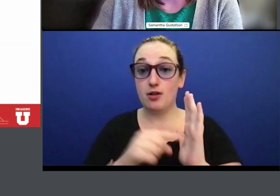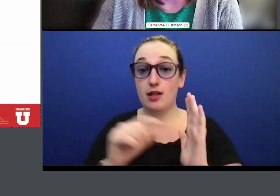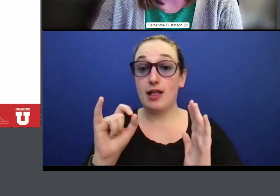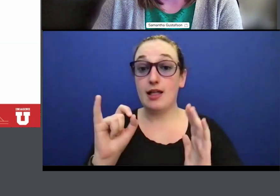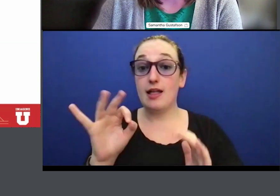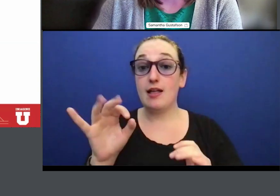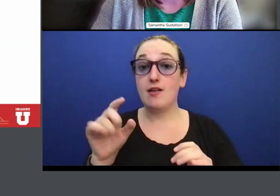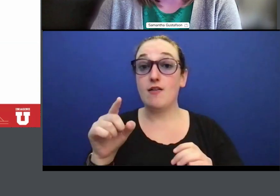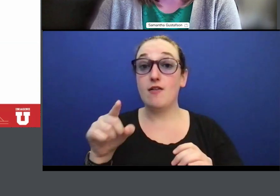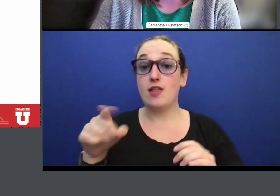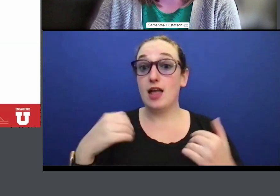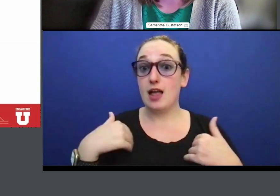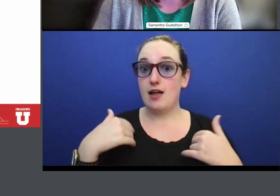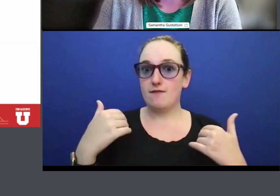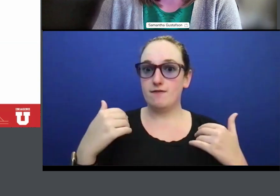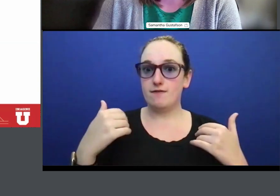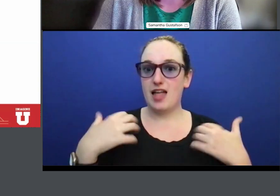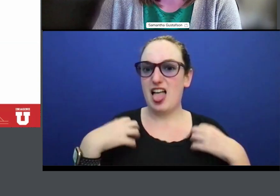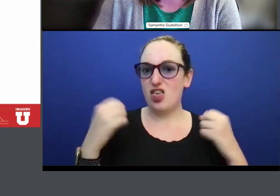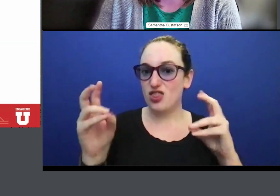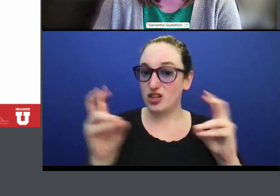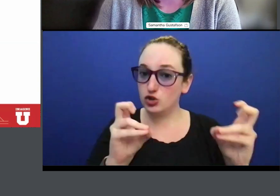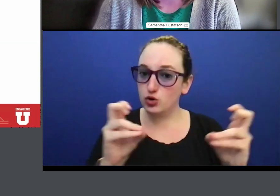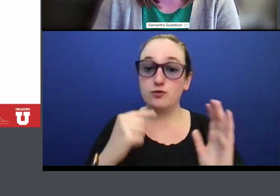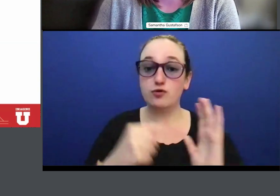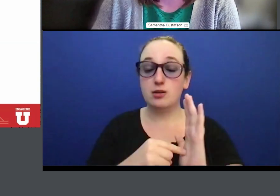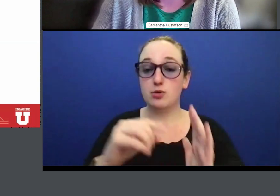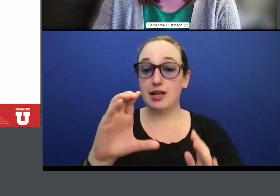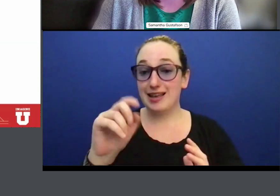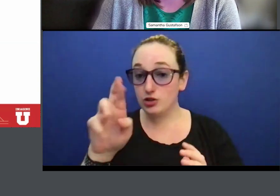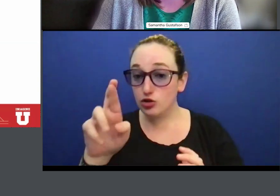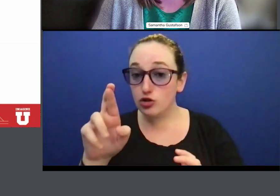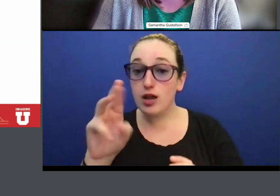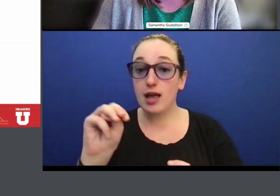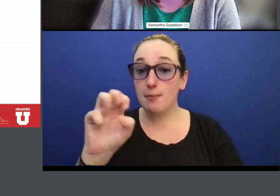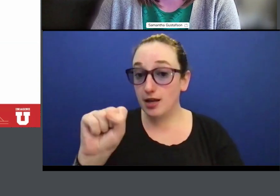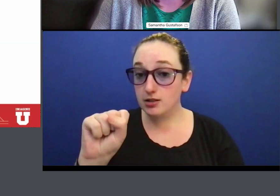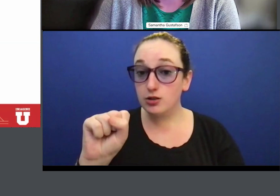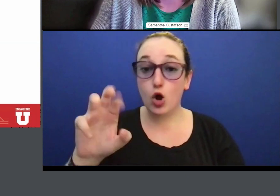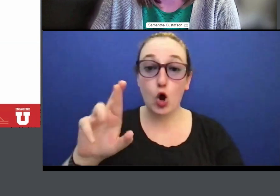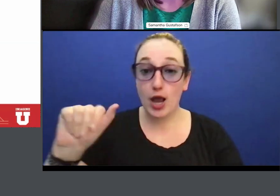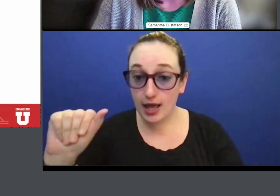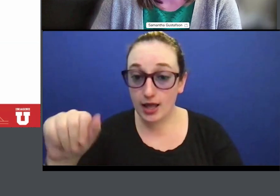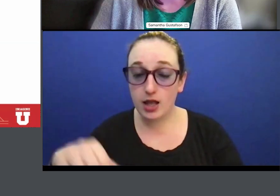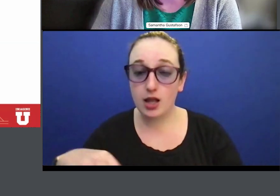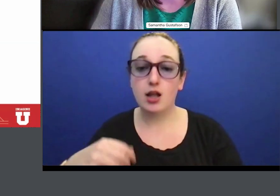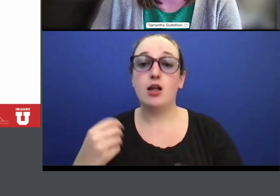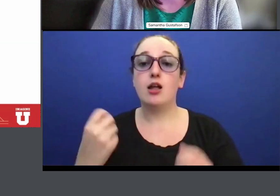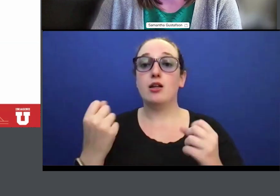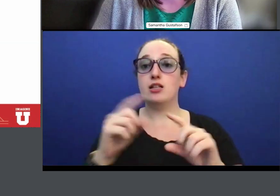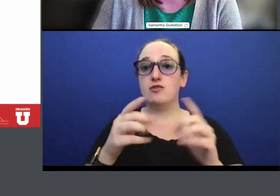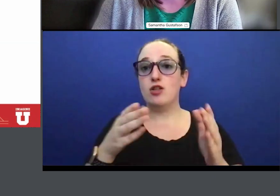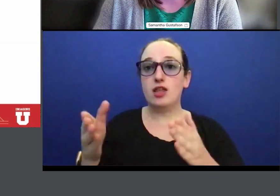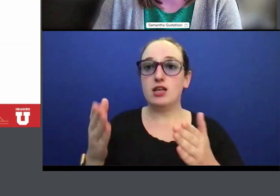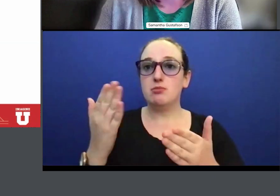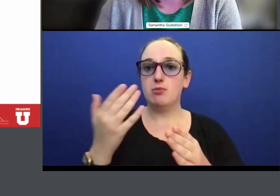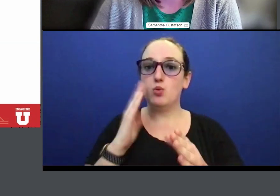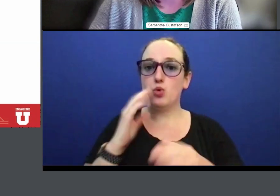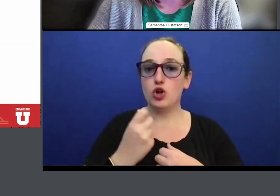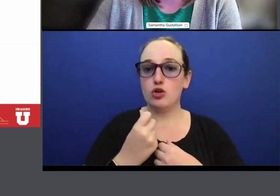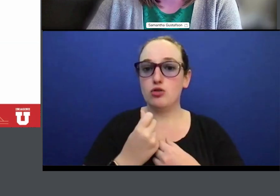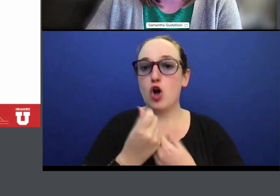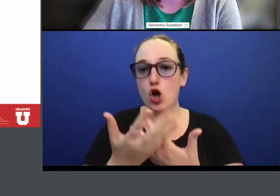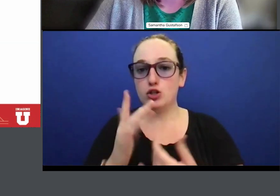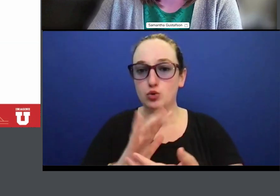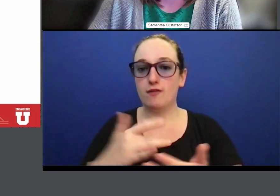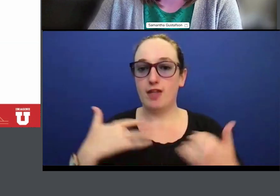battling chronic health conditions like cancer, multiple sclerosis, rheumatoid arthritis, things that really make it challenging to live